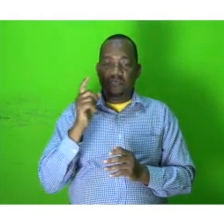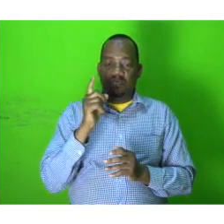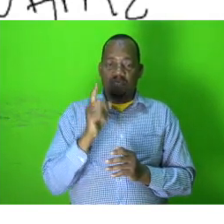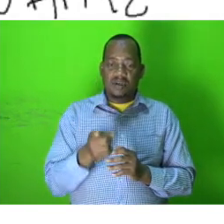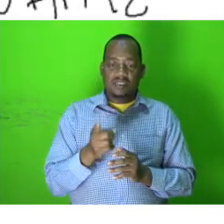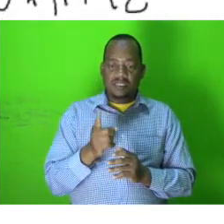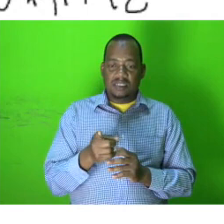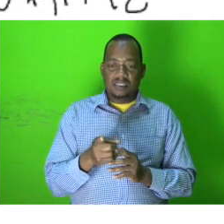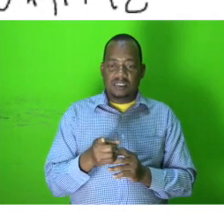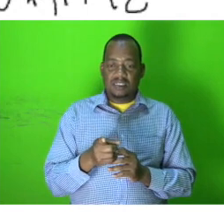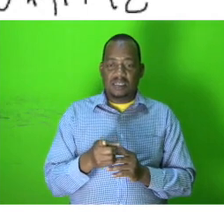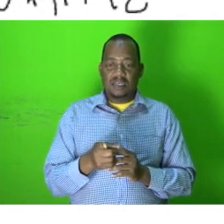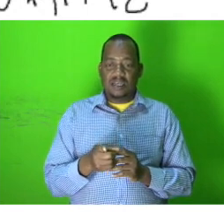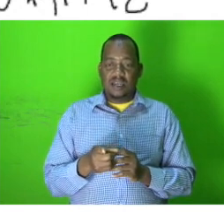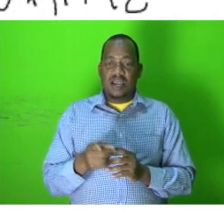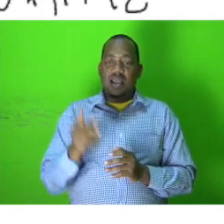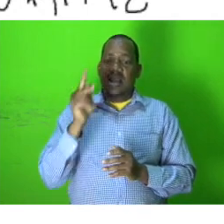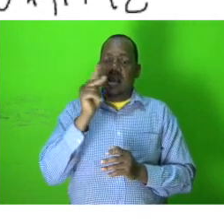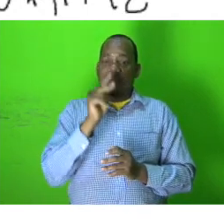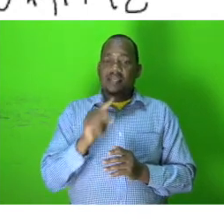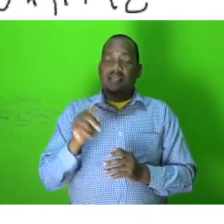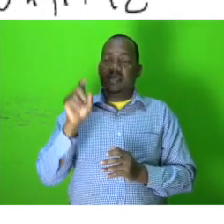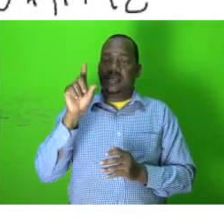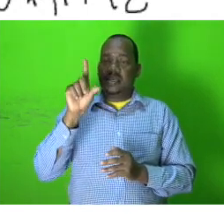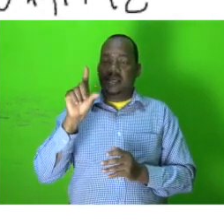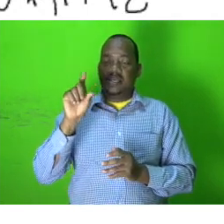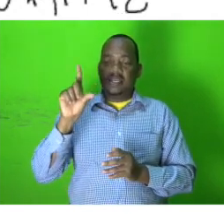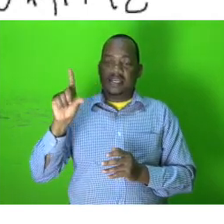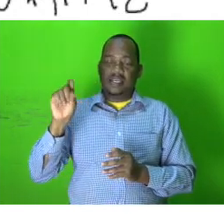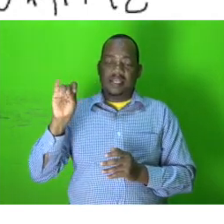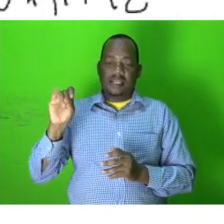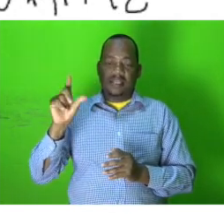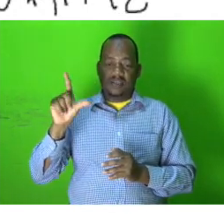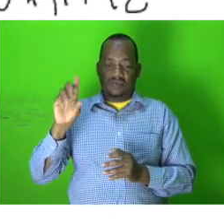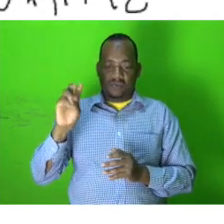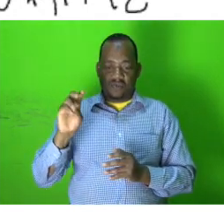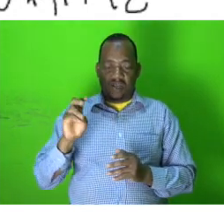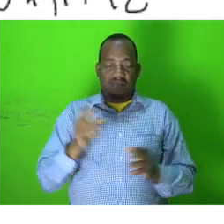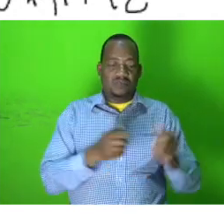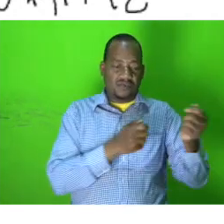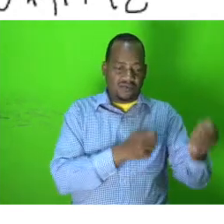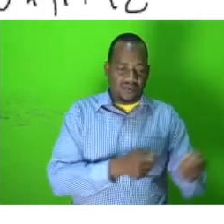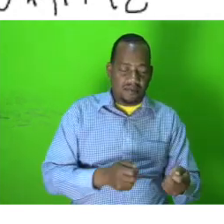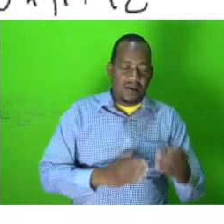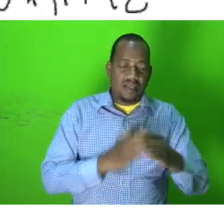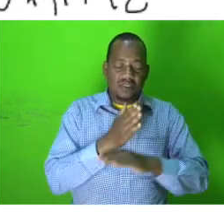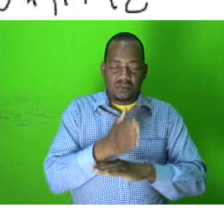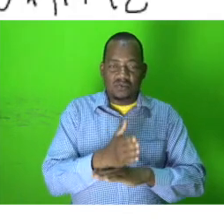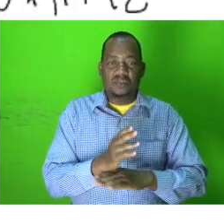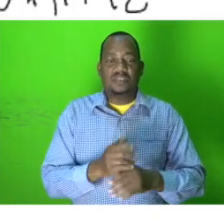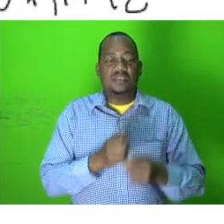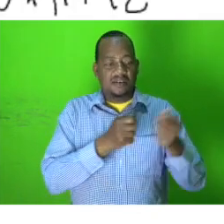Another one is April. Kiula debtors pay their debt